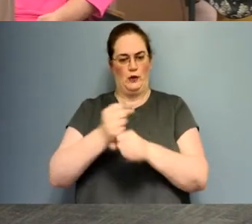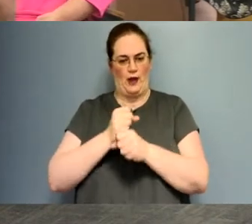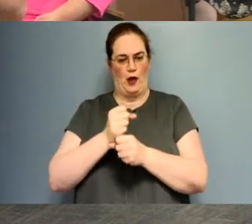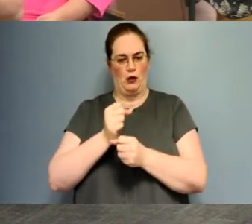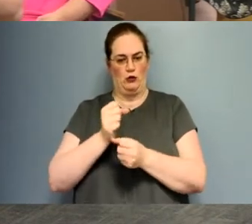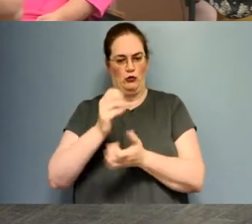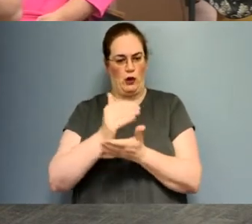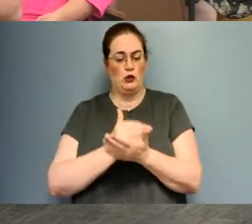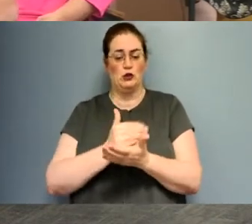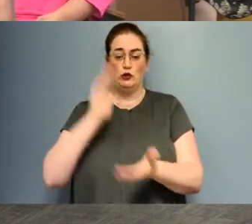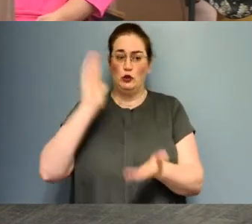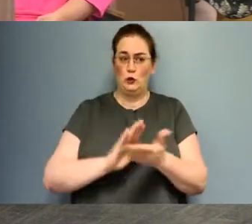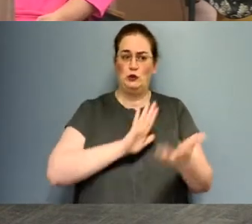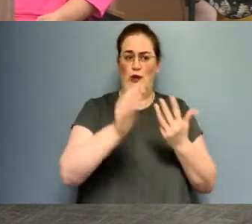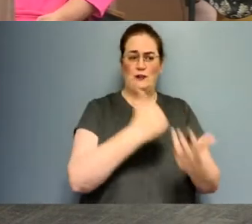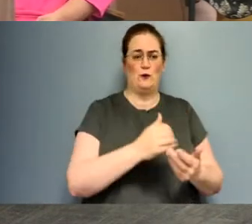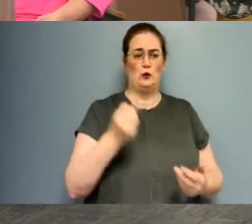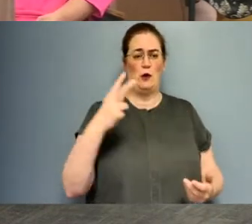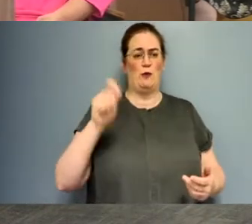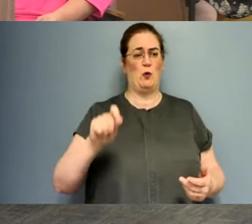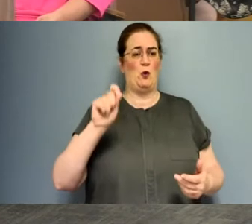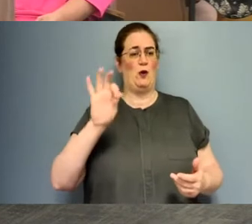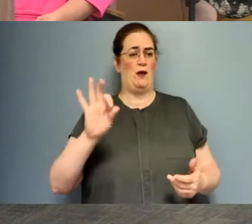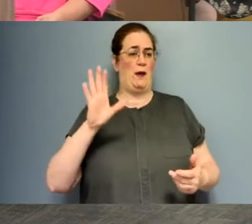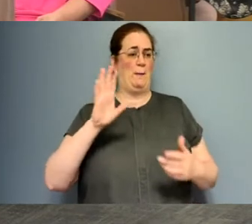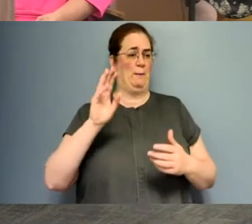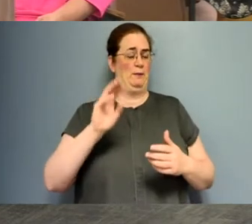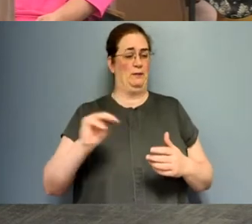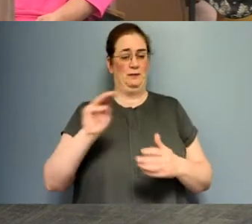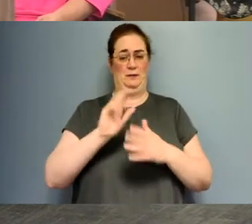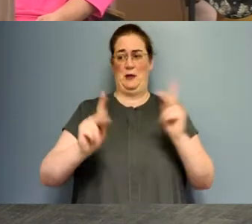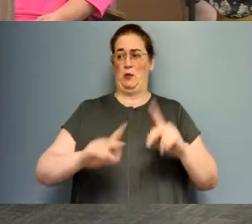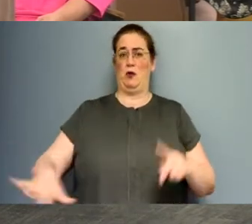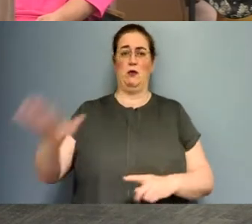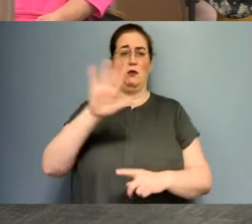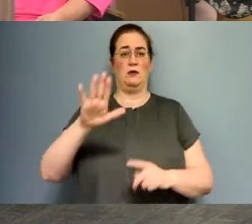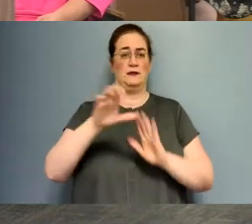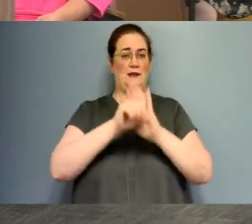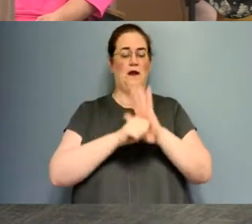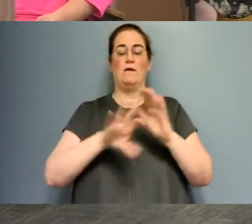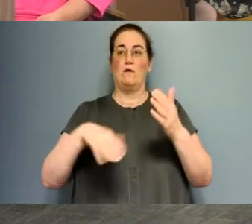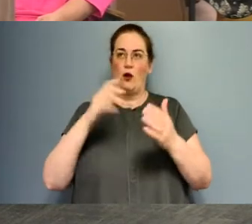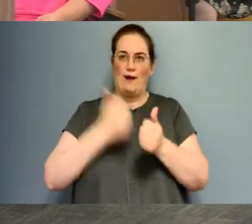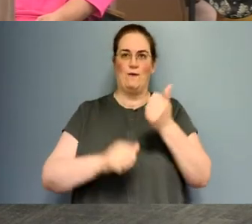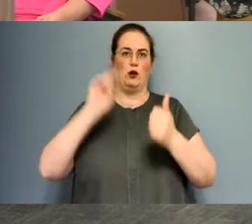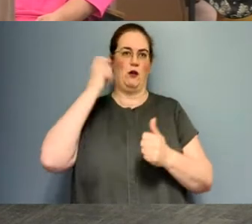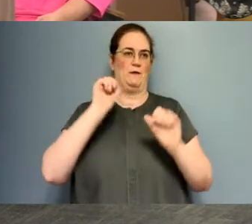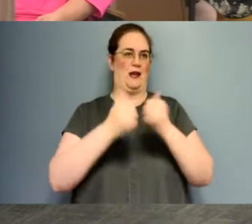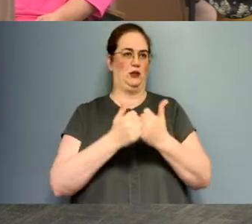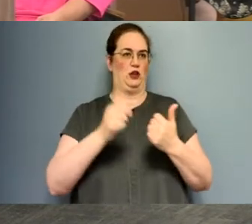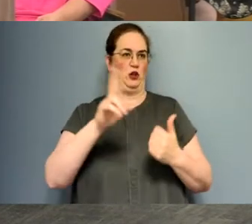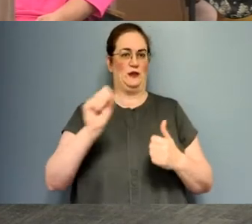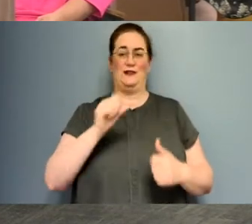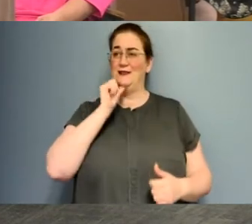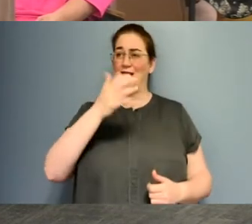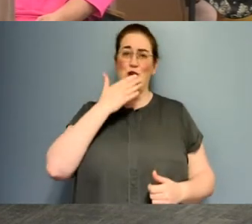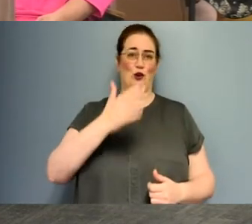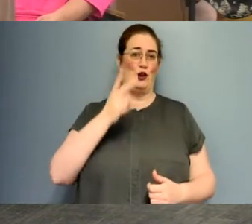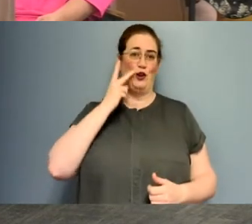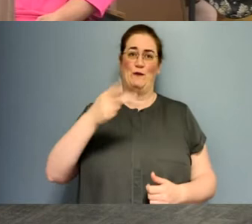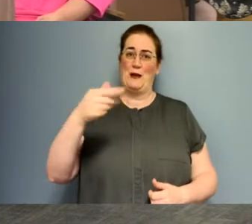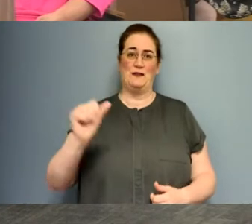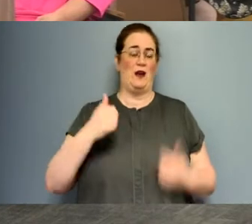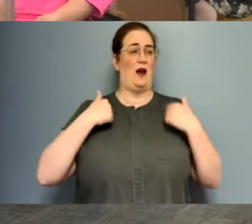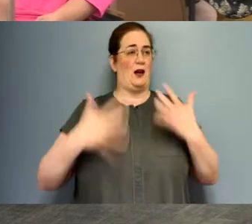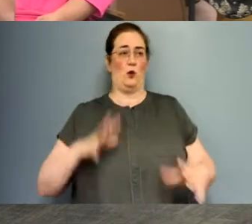for 12.5 million people in the state of Pennsylvania, every governmental agency in the entire state. That's not a good look for Pennsylvania. I don't